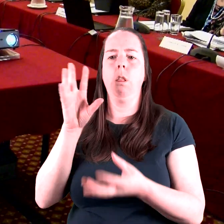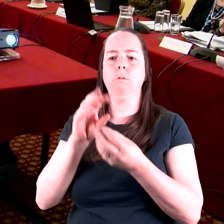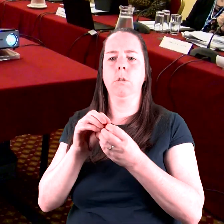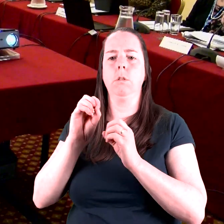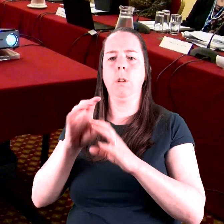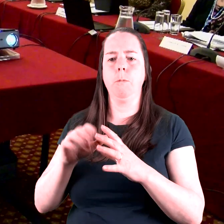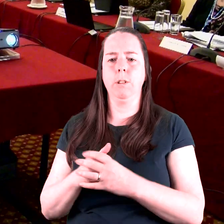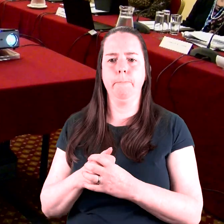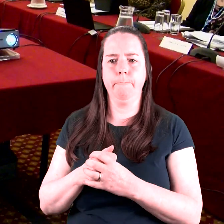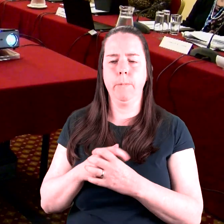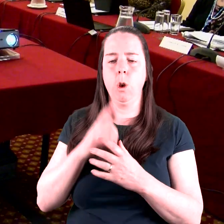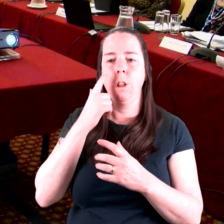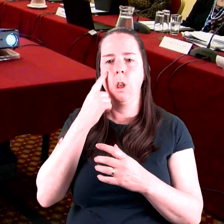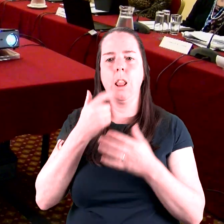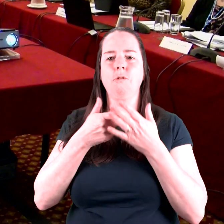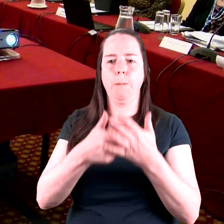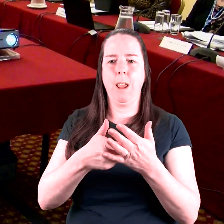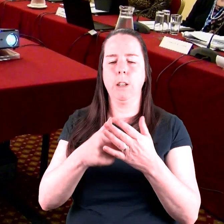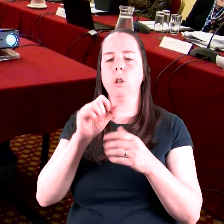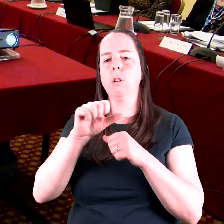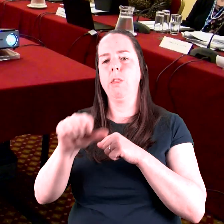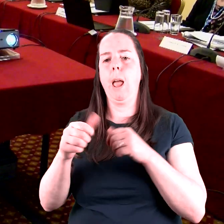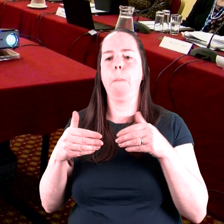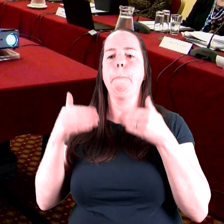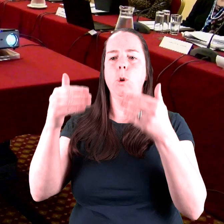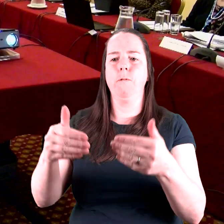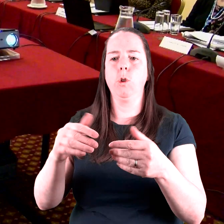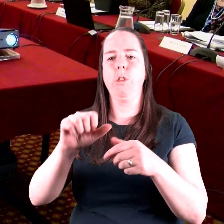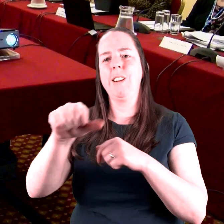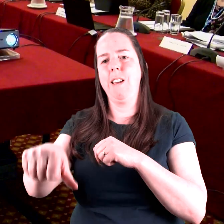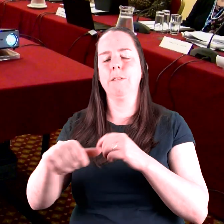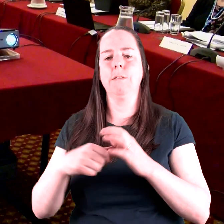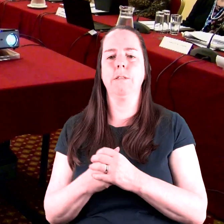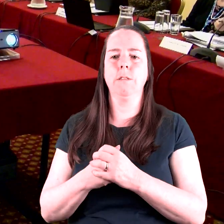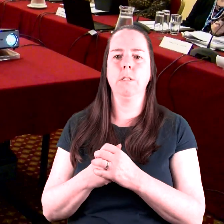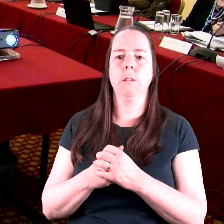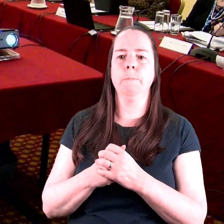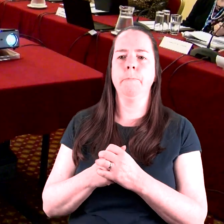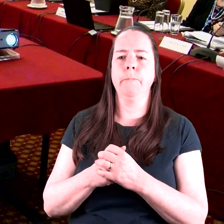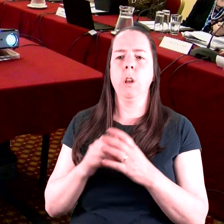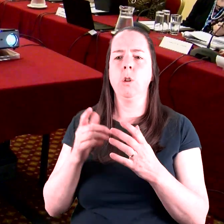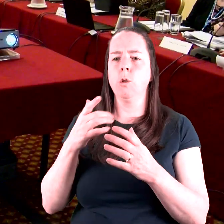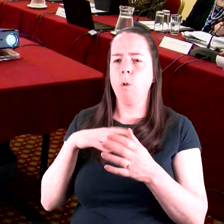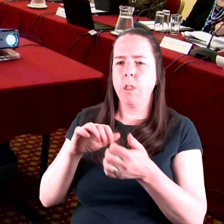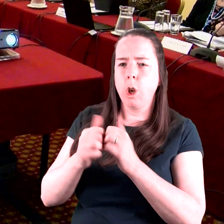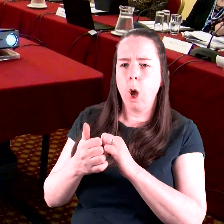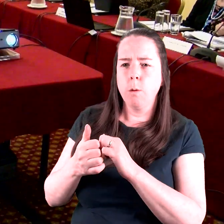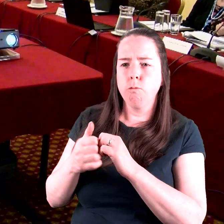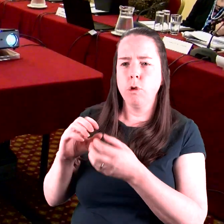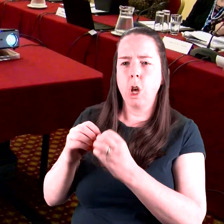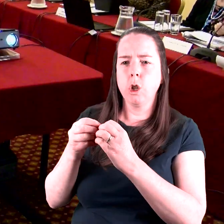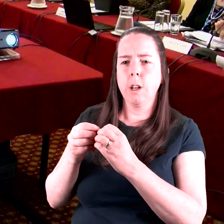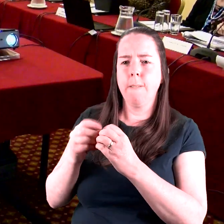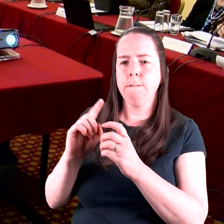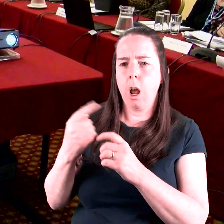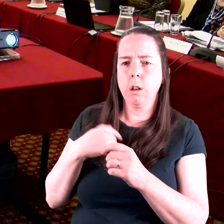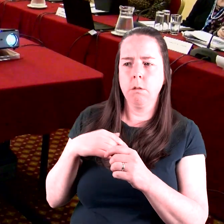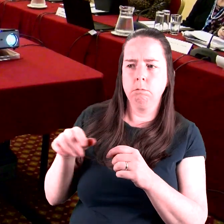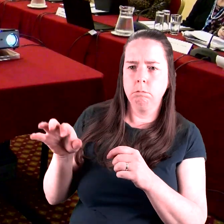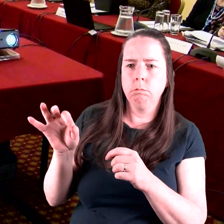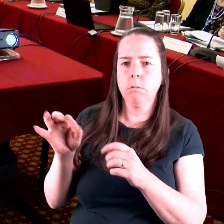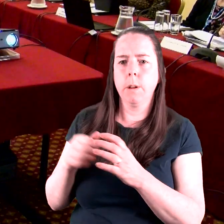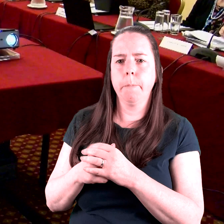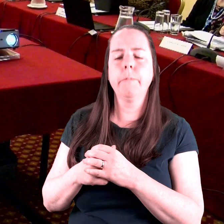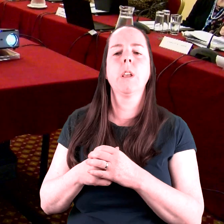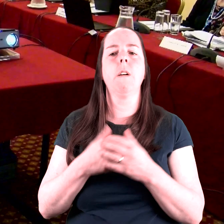up. We can look at the recommendations, and then we'll move on to the next item. Thank you. Do you want to do the co-production bit first, and I can pick up? Yeah,